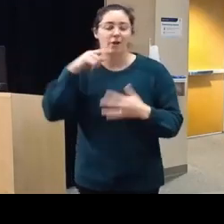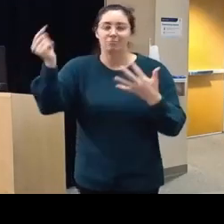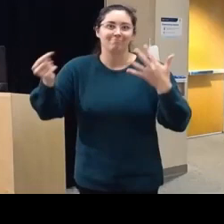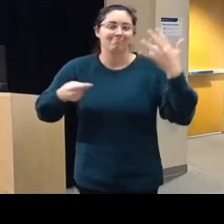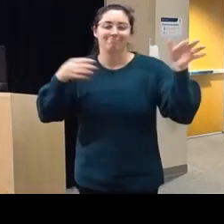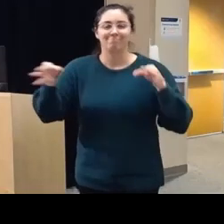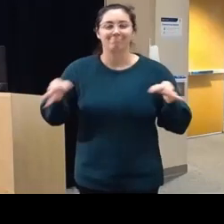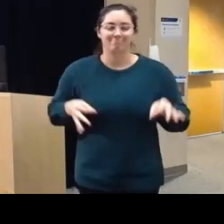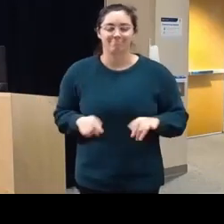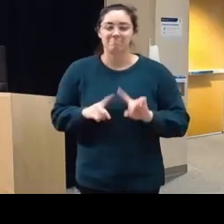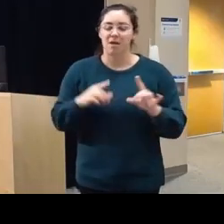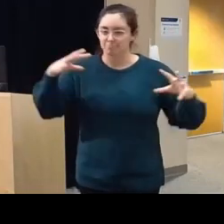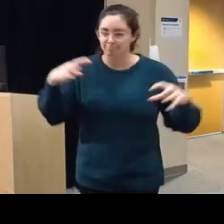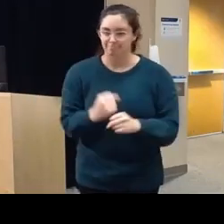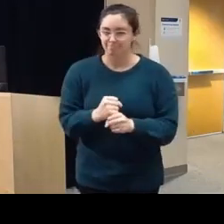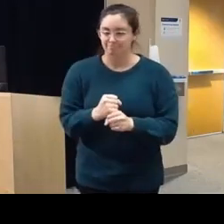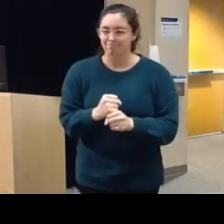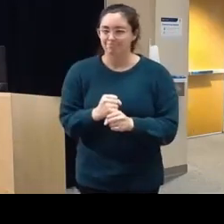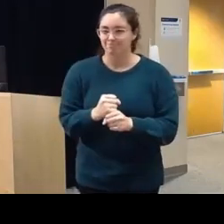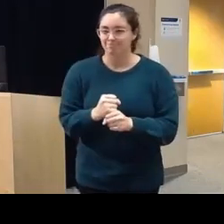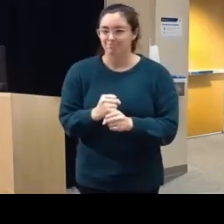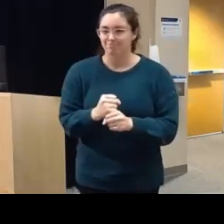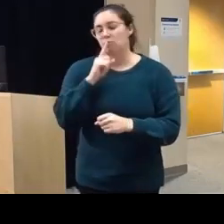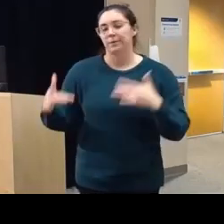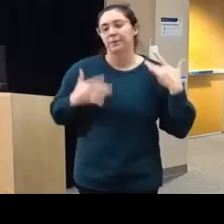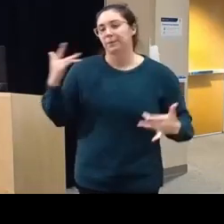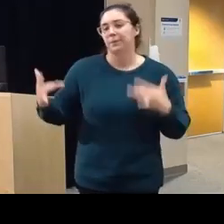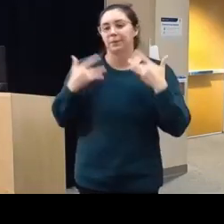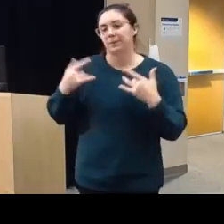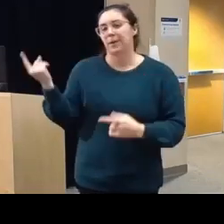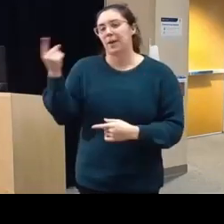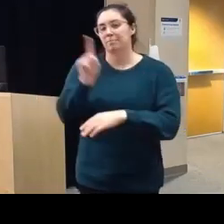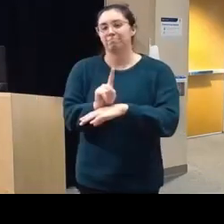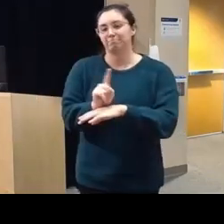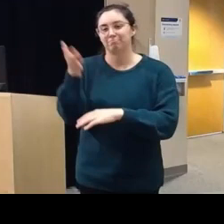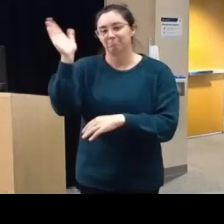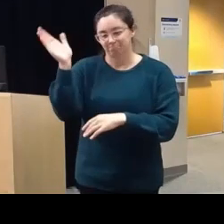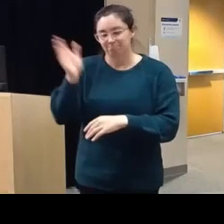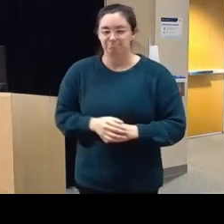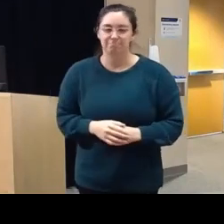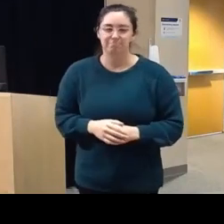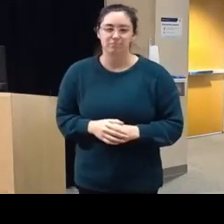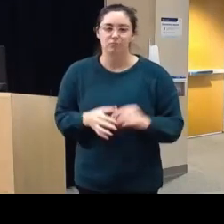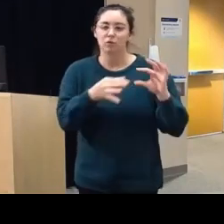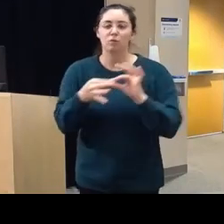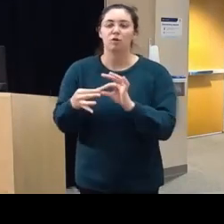and on, but just want to say that we are super pleased that she was willing to come here today and talk to us about